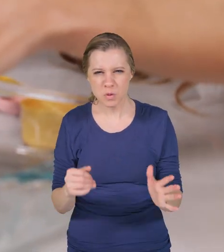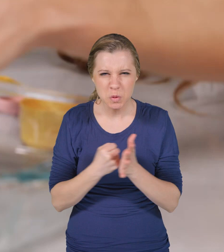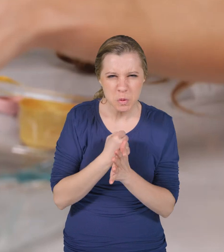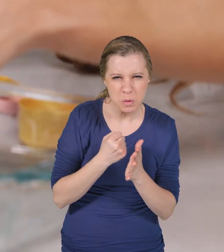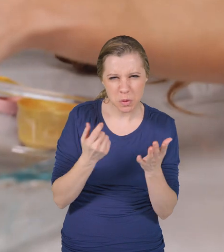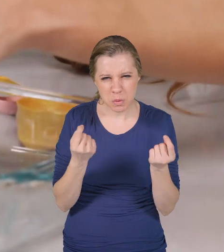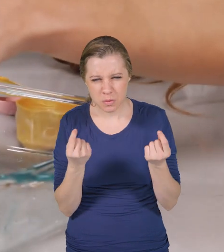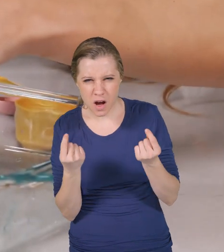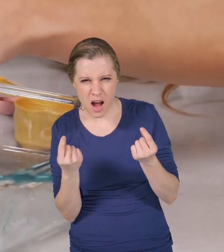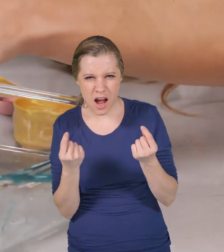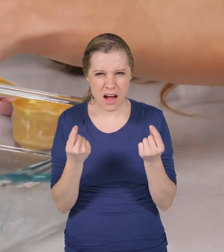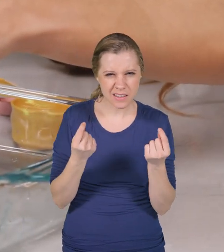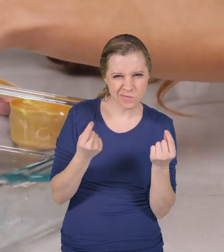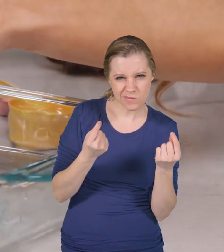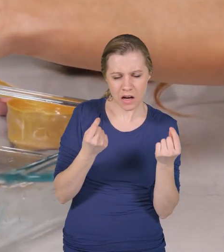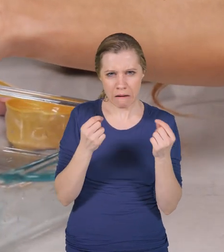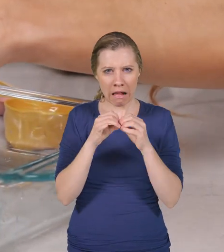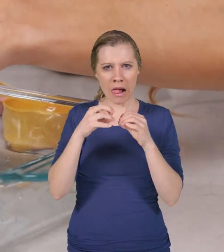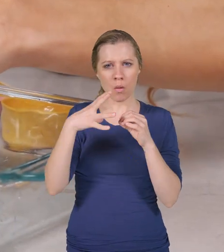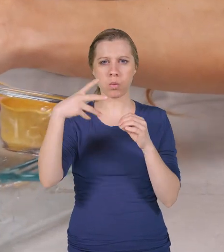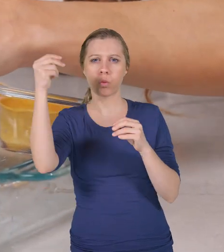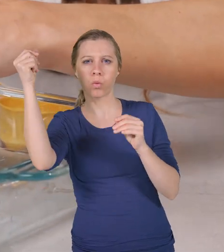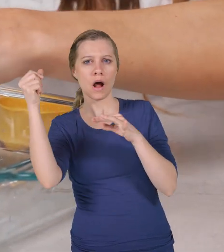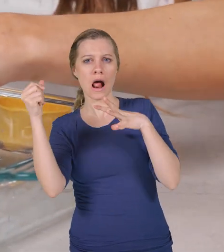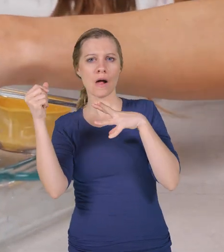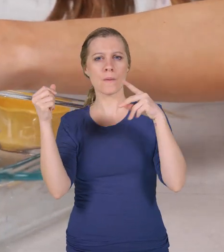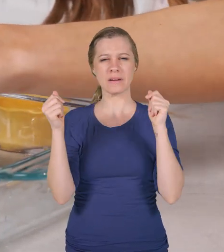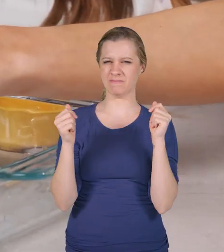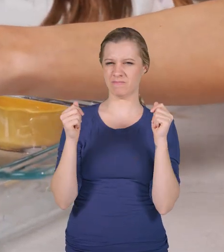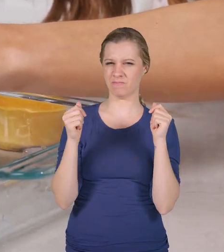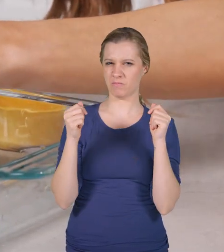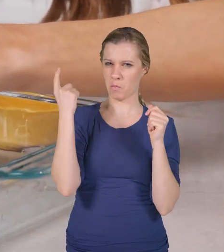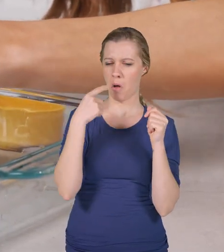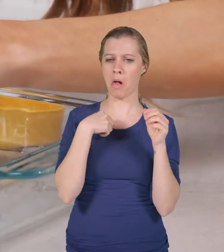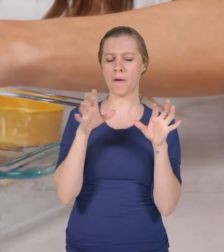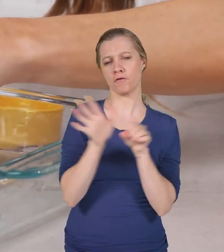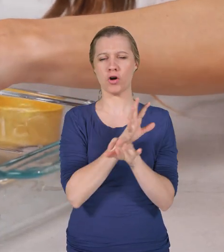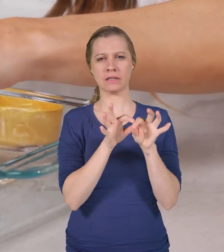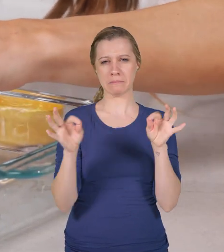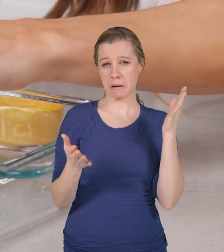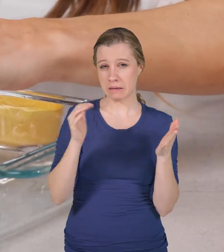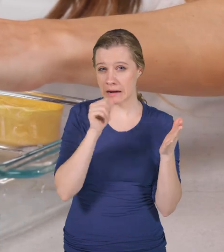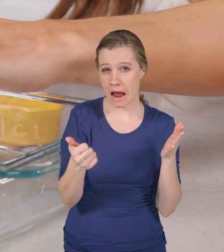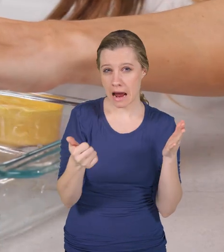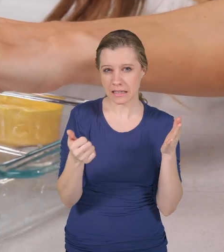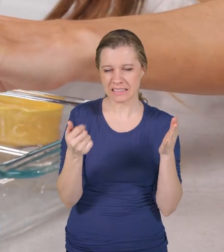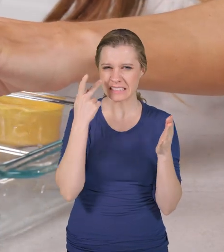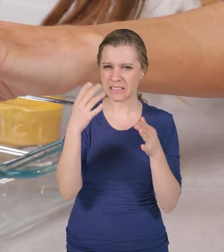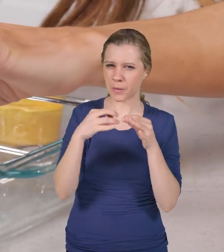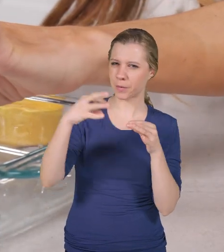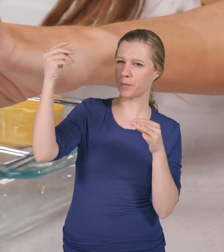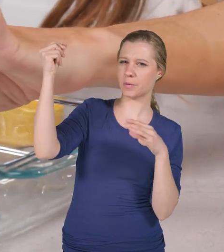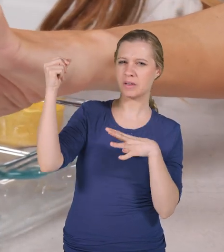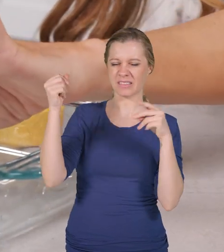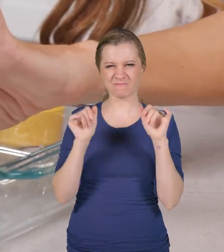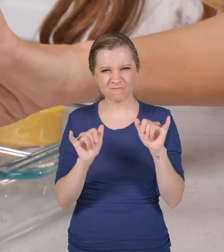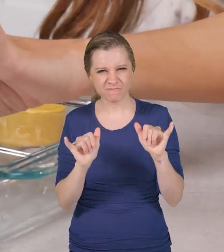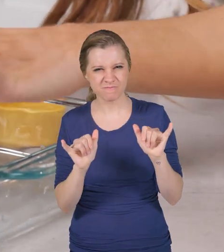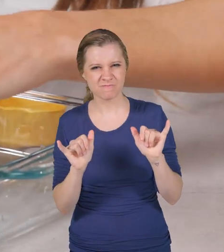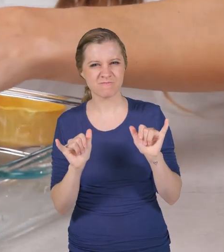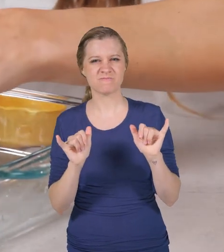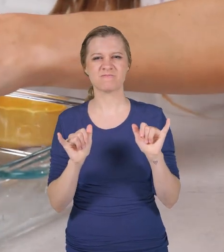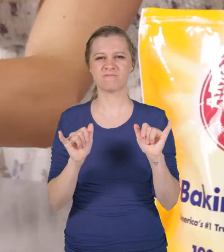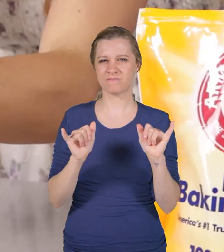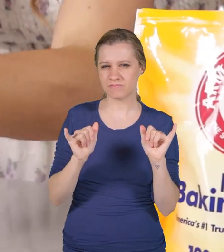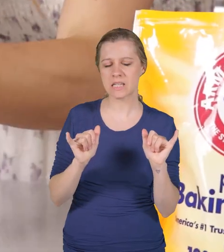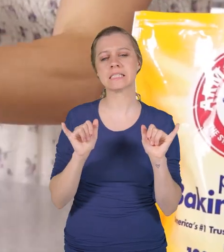Oh, shoot. You know what? The bubbles are escaping. Wait, I wonder if I didn't make a perfect seal because I can see some of the bubbles getting